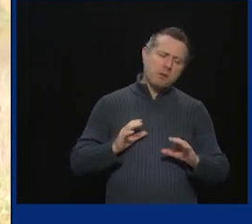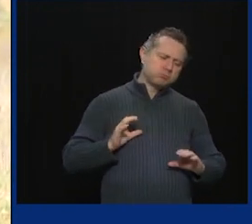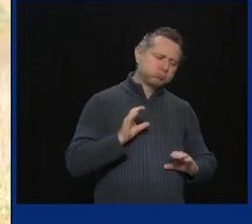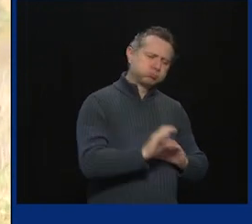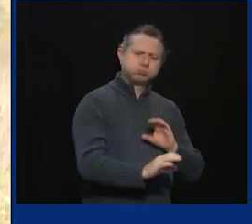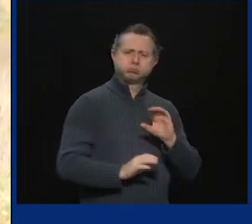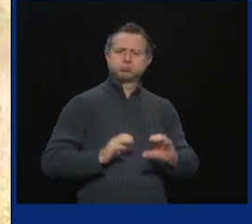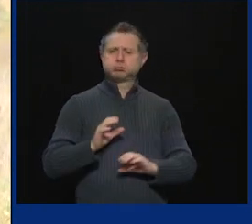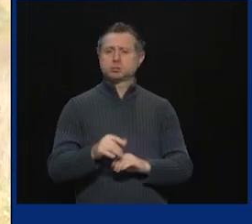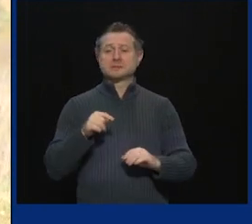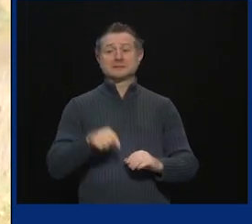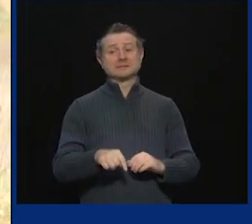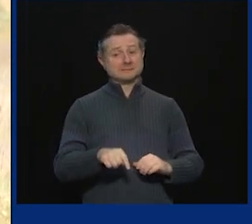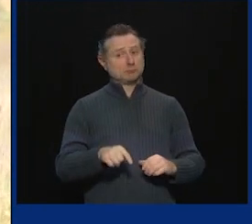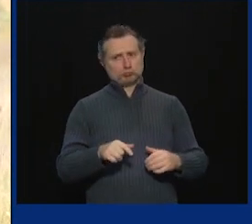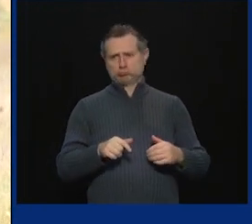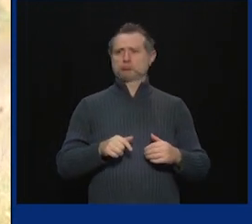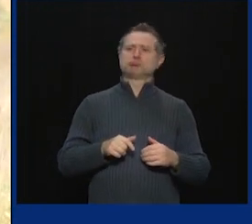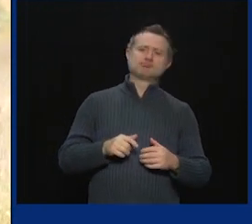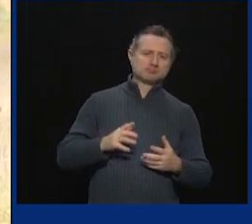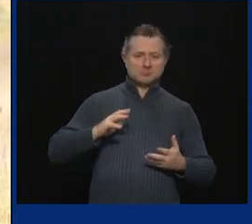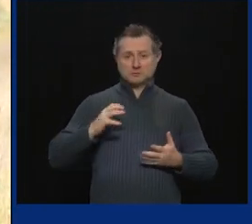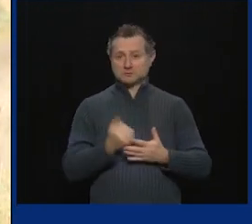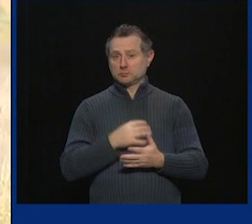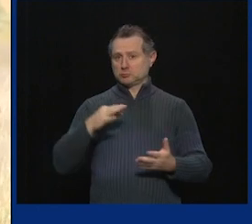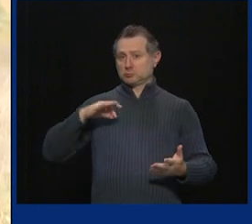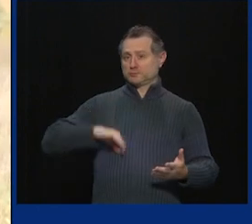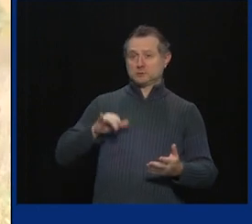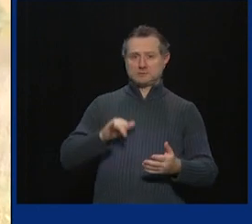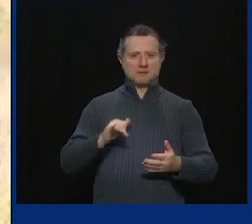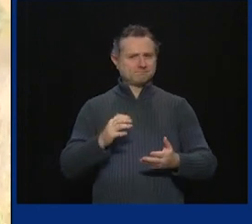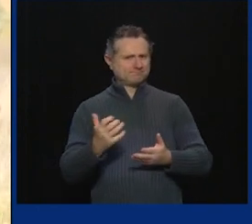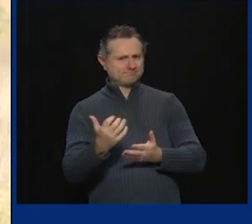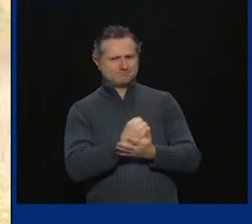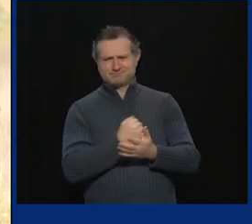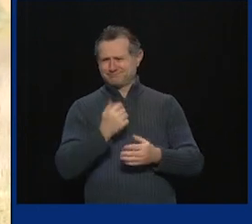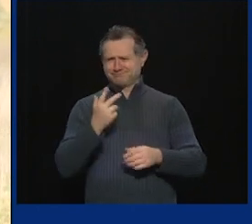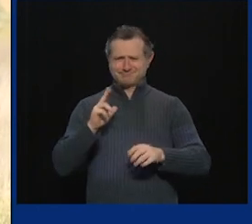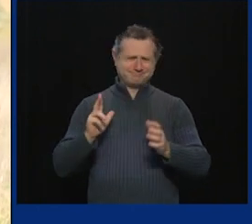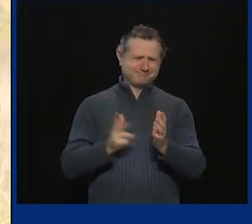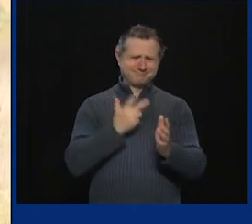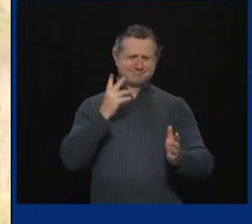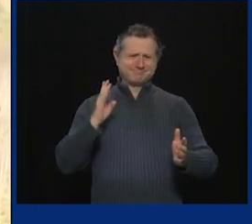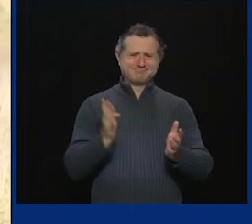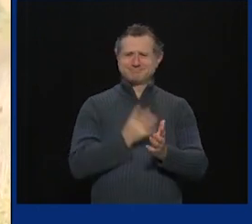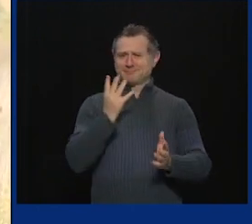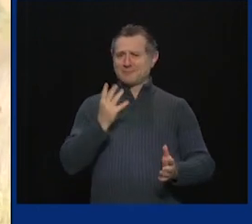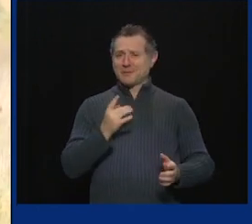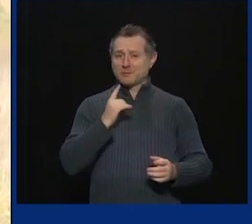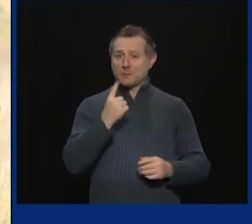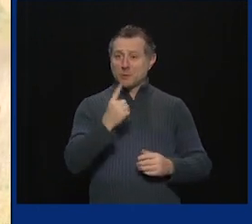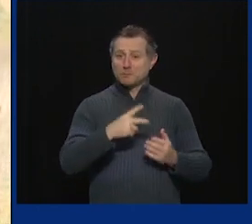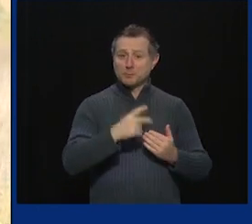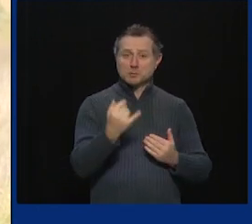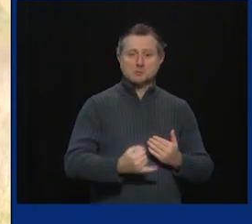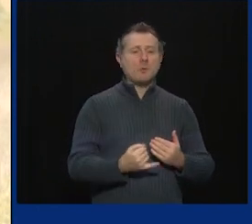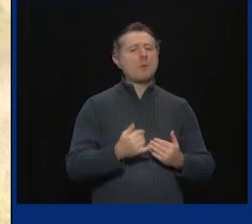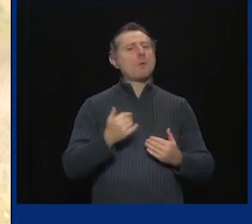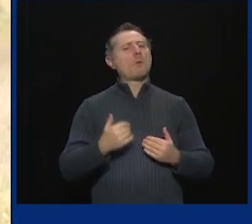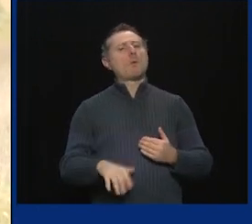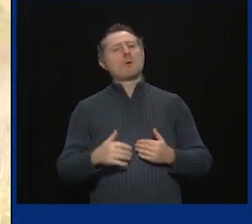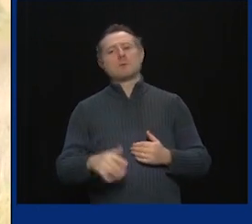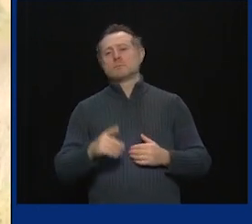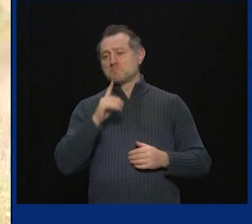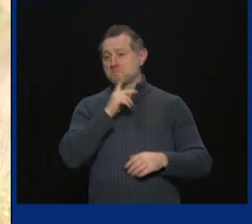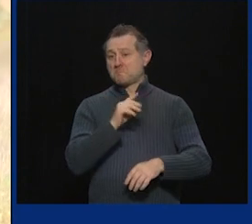4 times rate of return on that investment for one project. Plug Power is a prime example of the historic public and